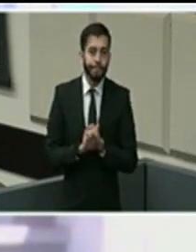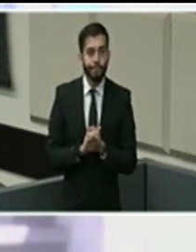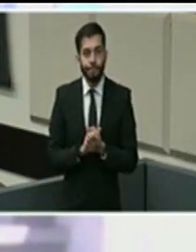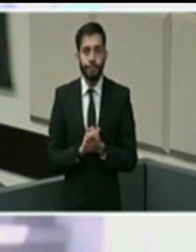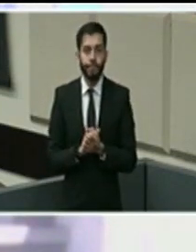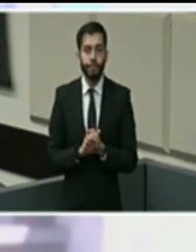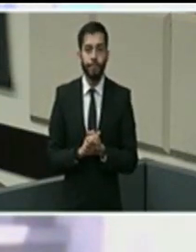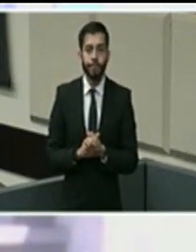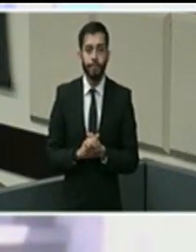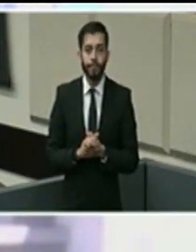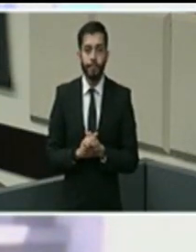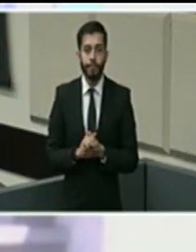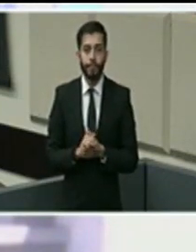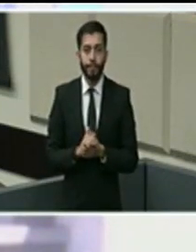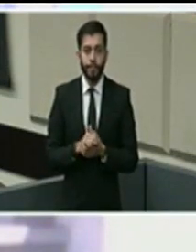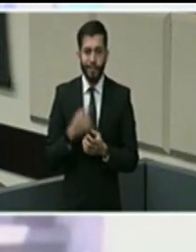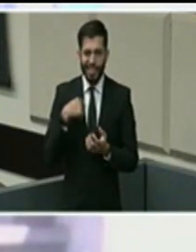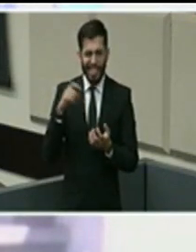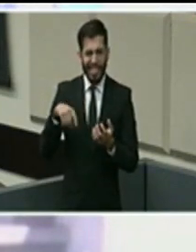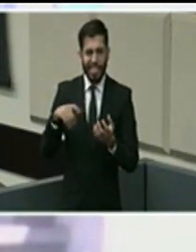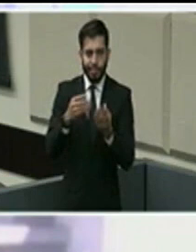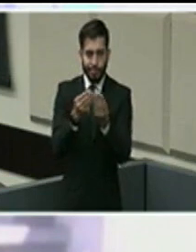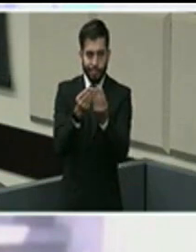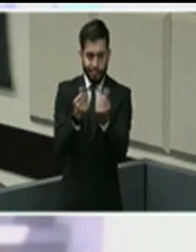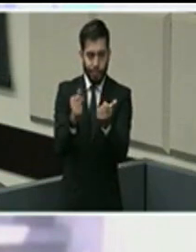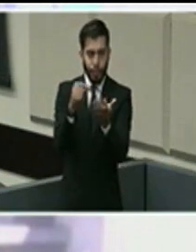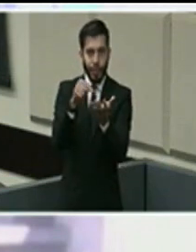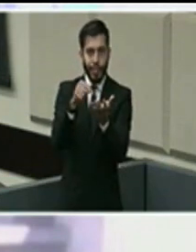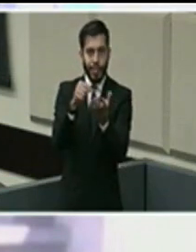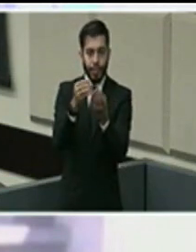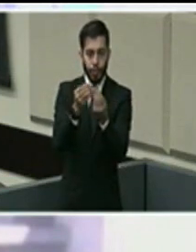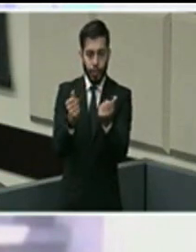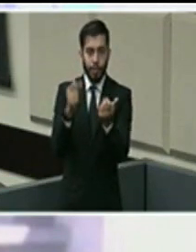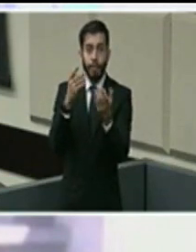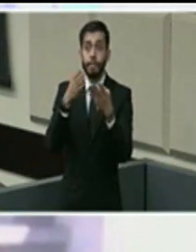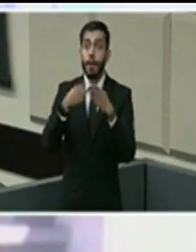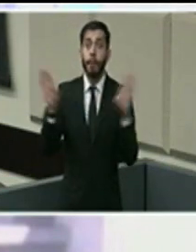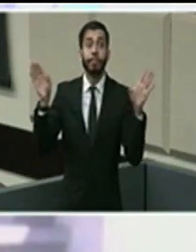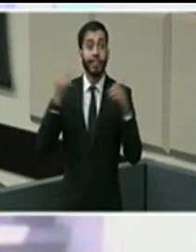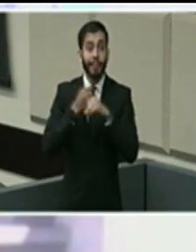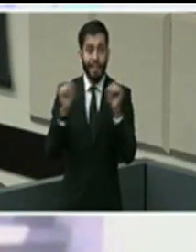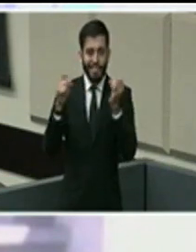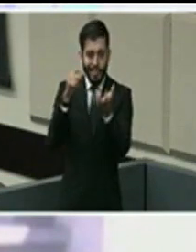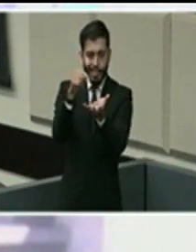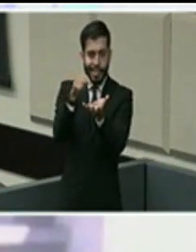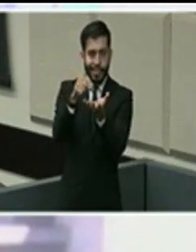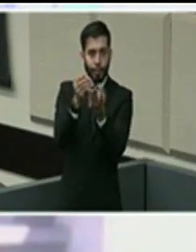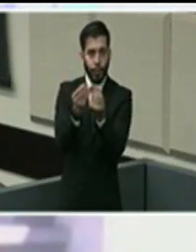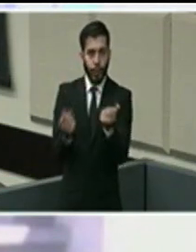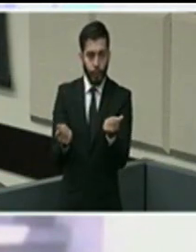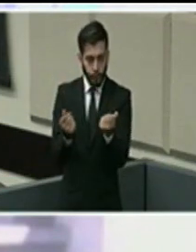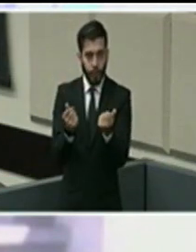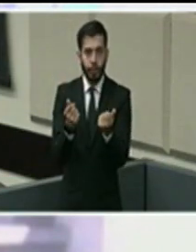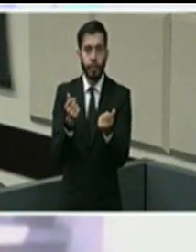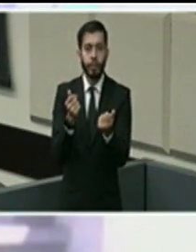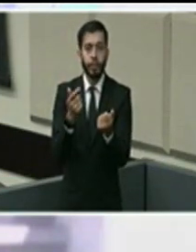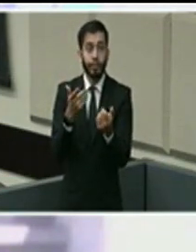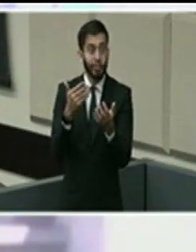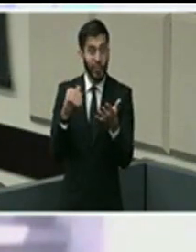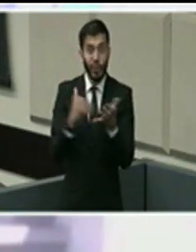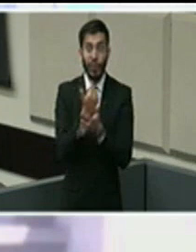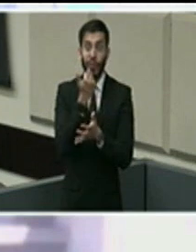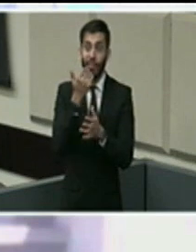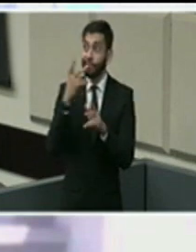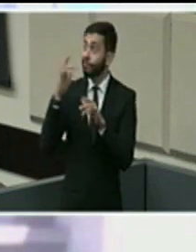safety in a way that we haven't before, which is going to be looking at